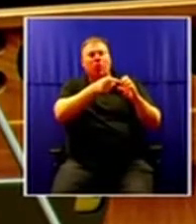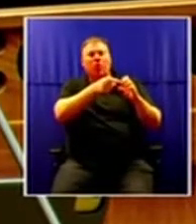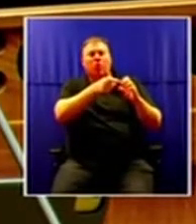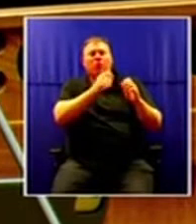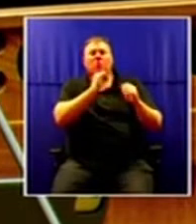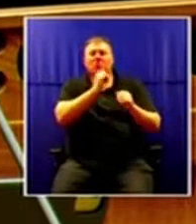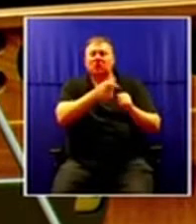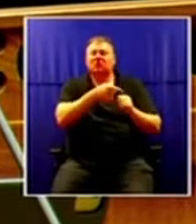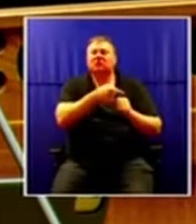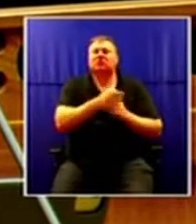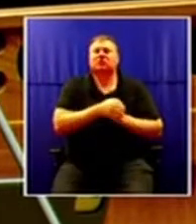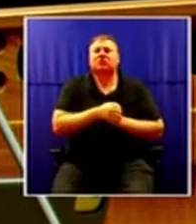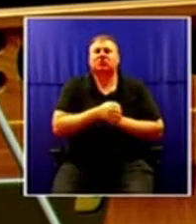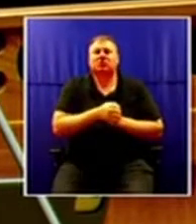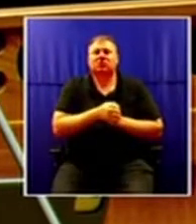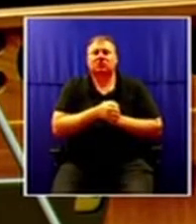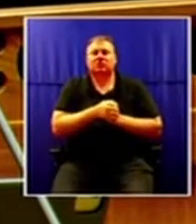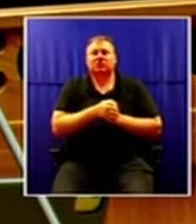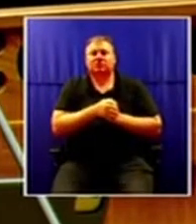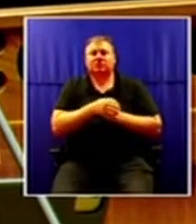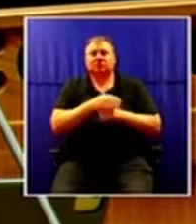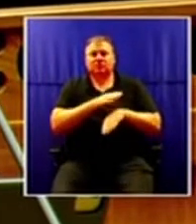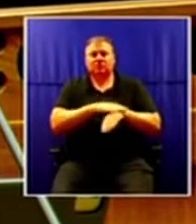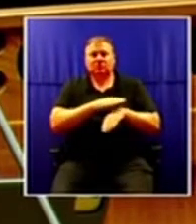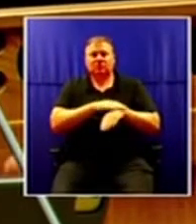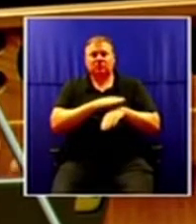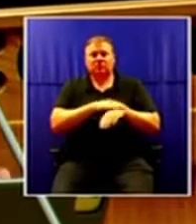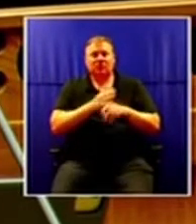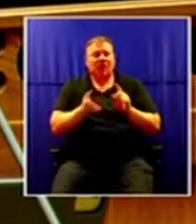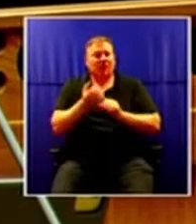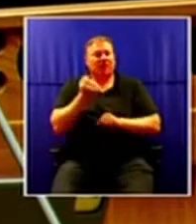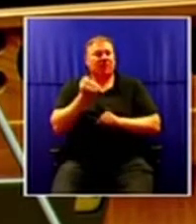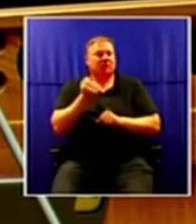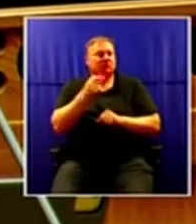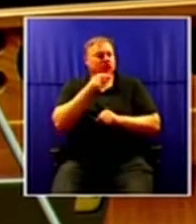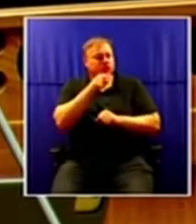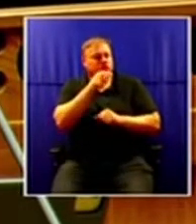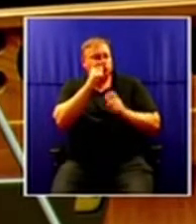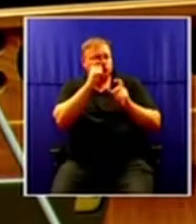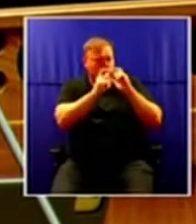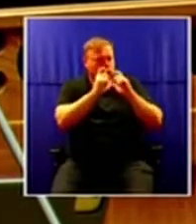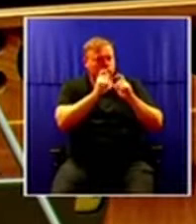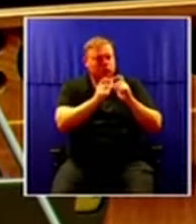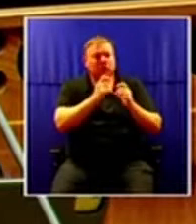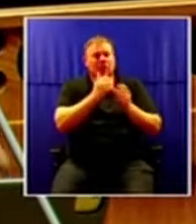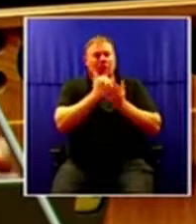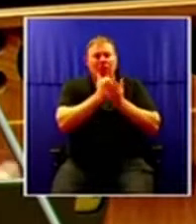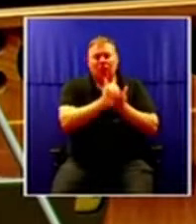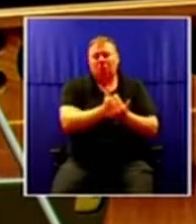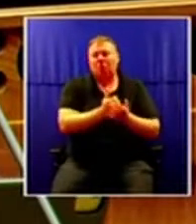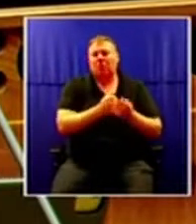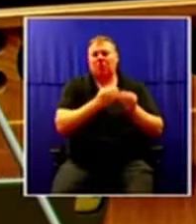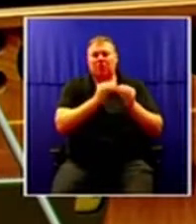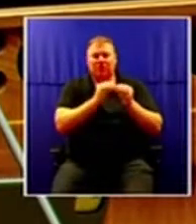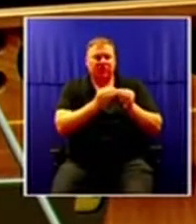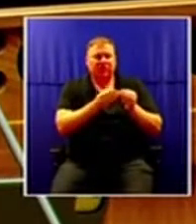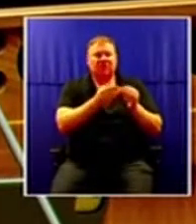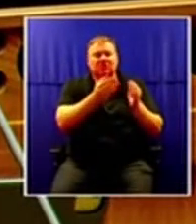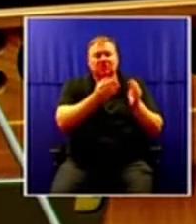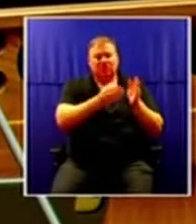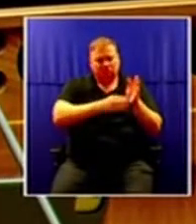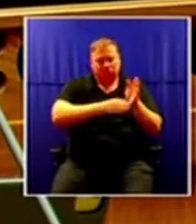we should find time to capitalize on, to strengthen where we